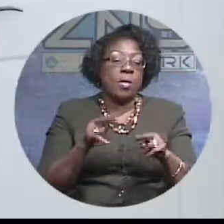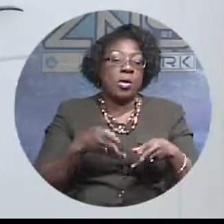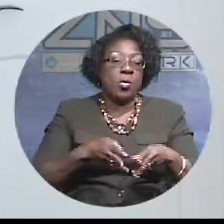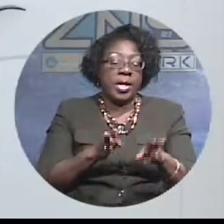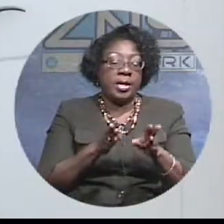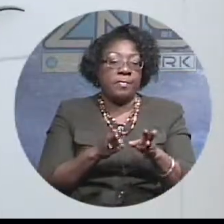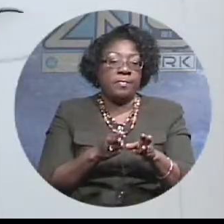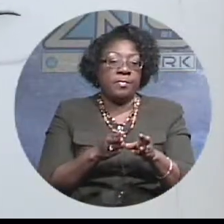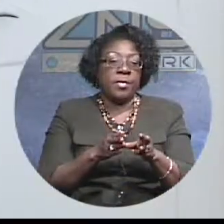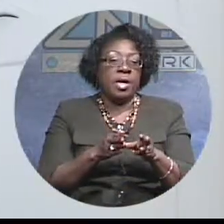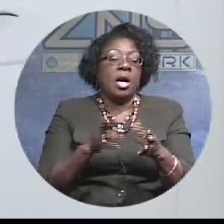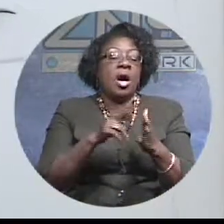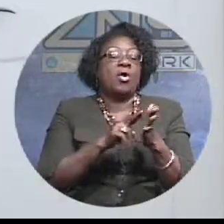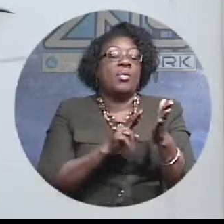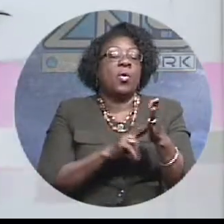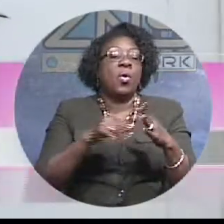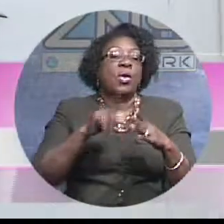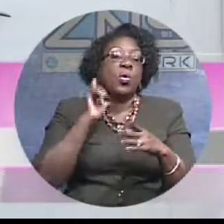forth